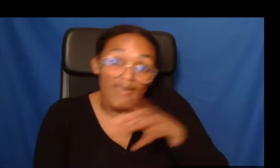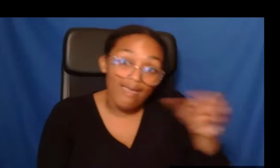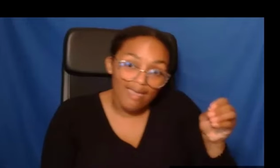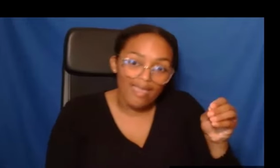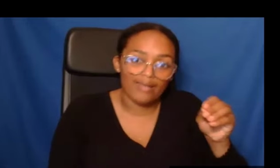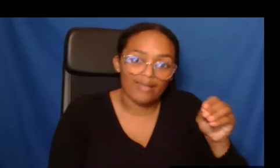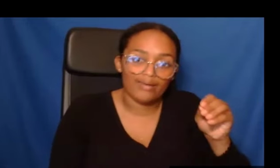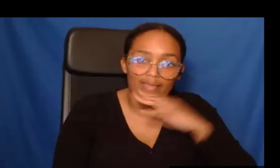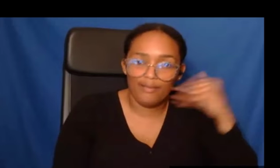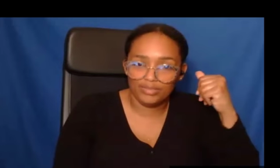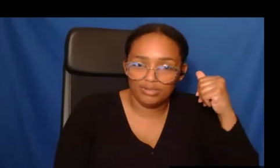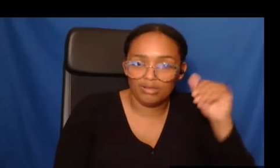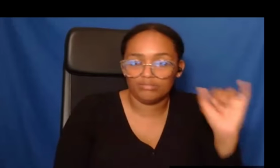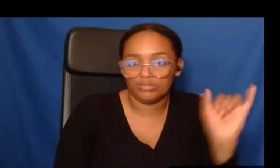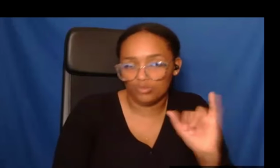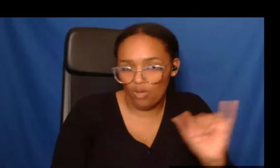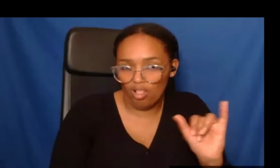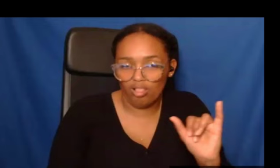So